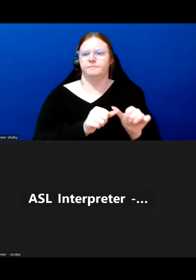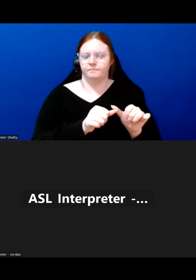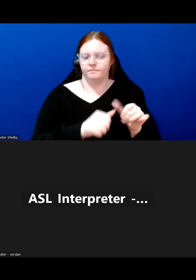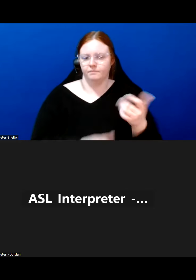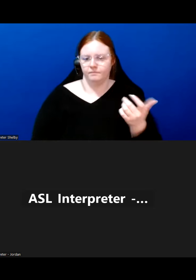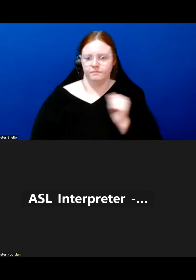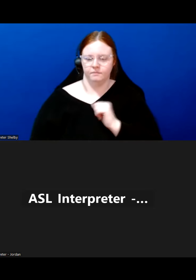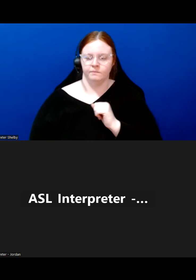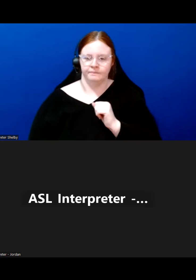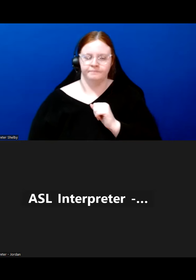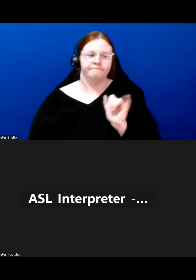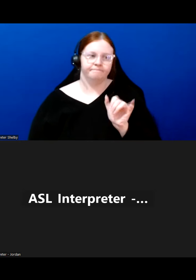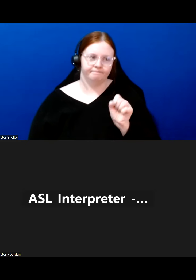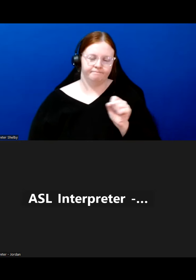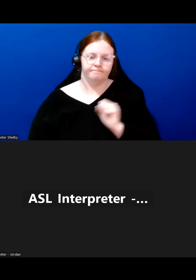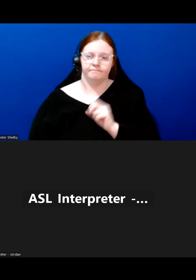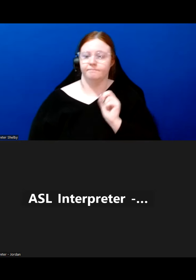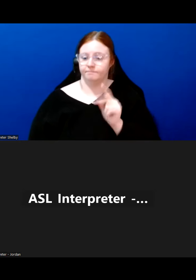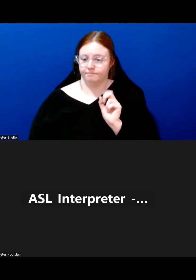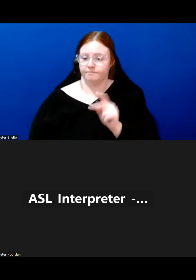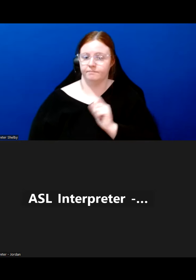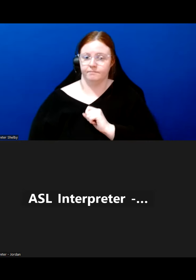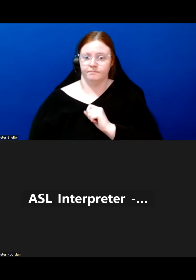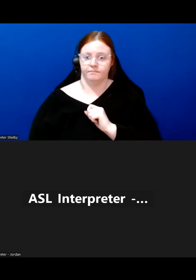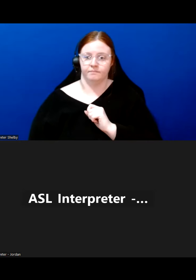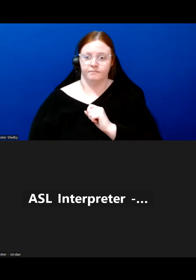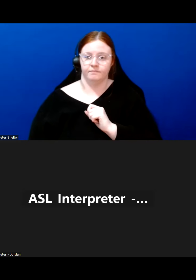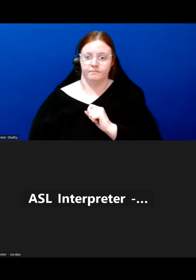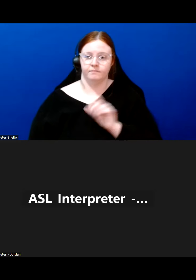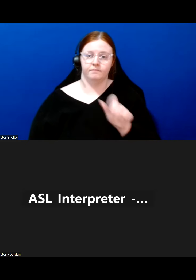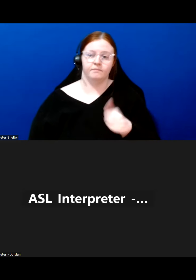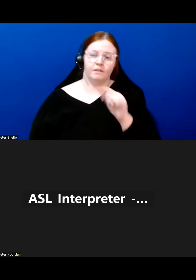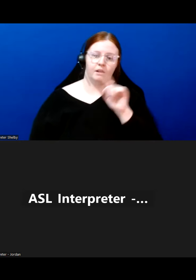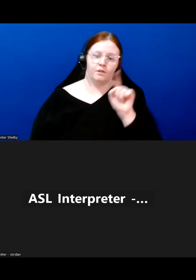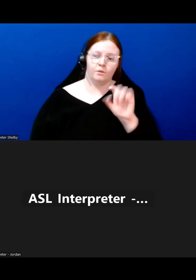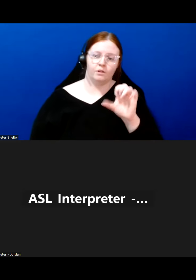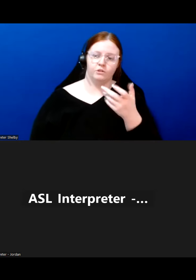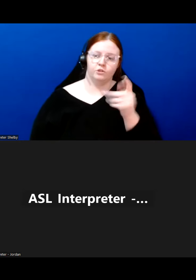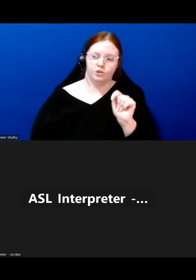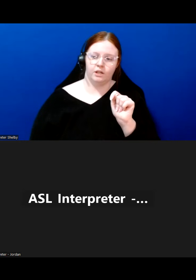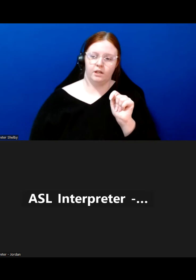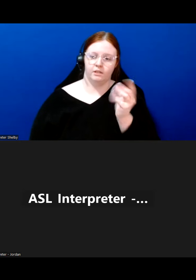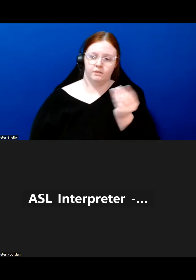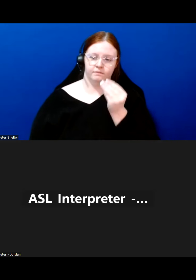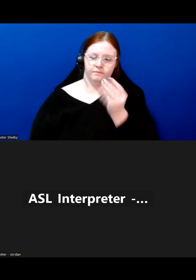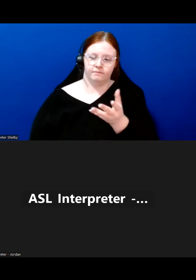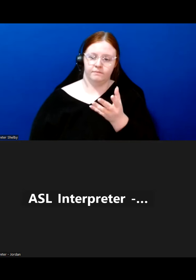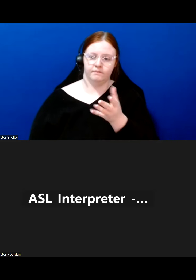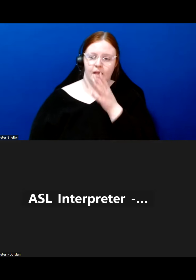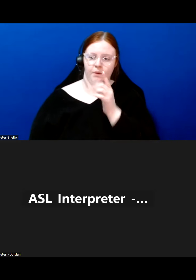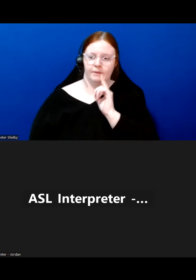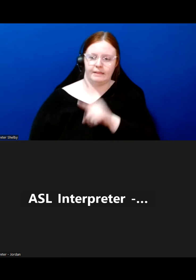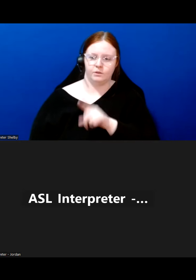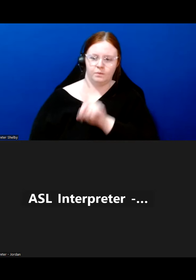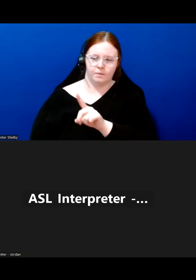up. Okay. There is another question in the chat, just to let that individual know. I'm going to get to your question now in a moment,